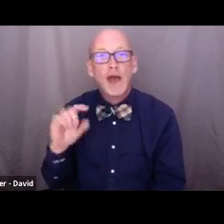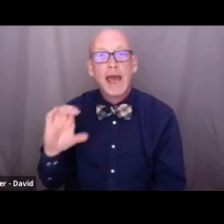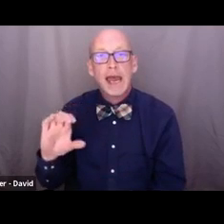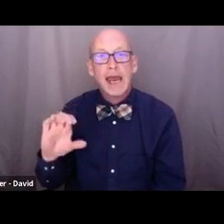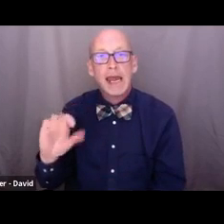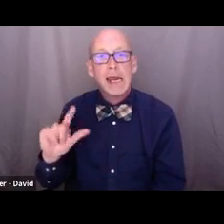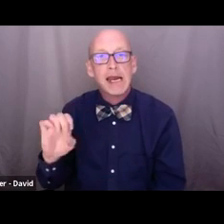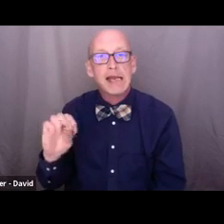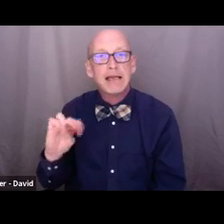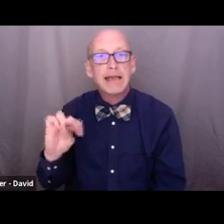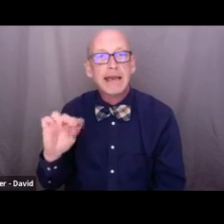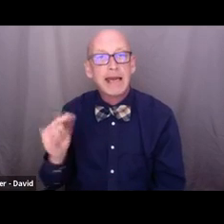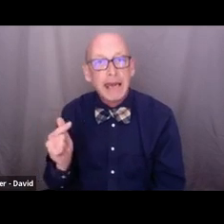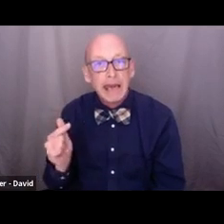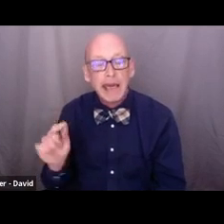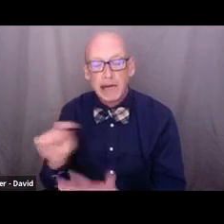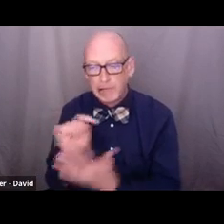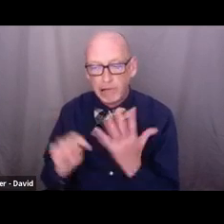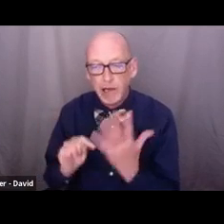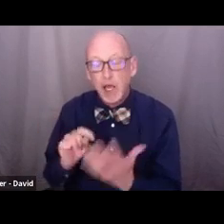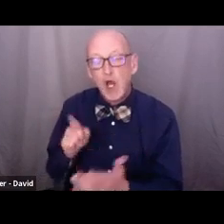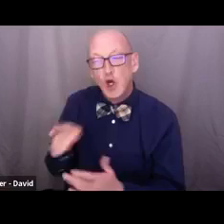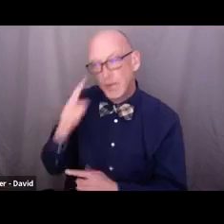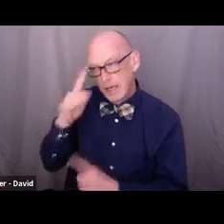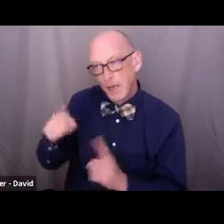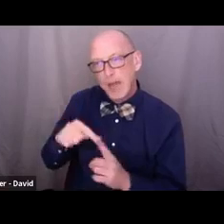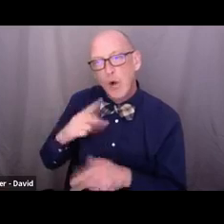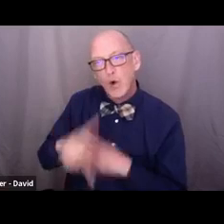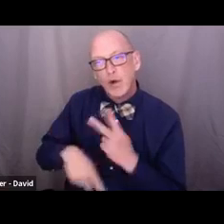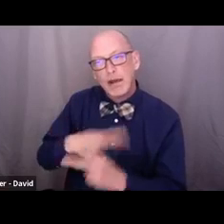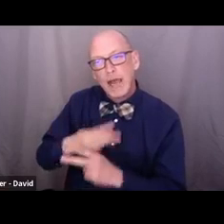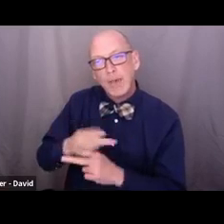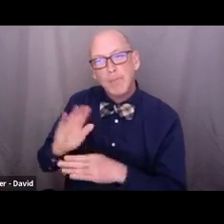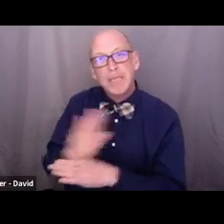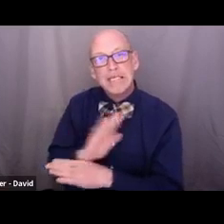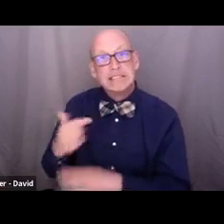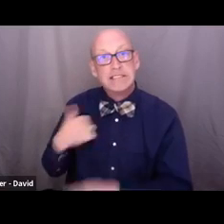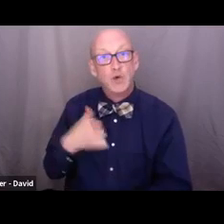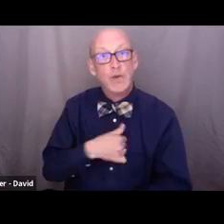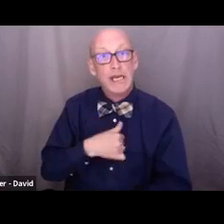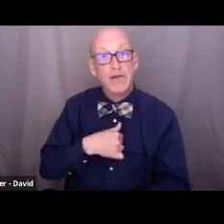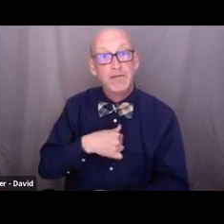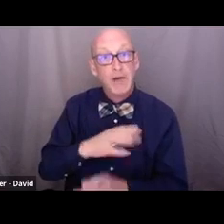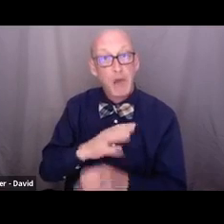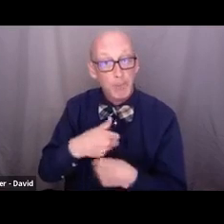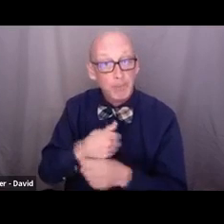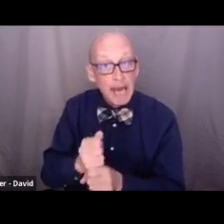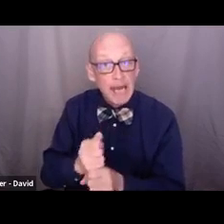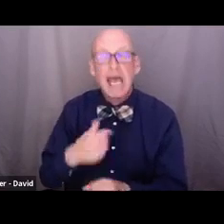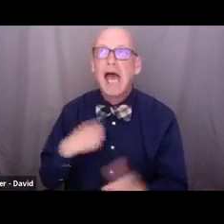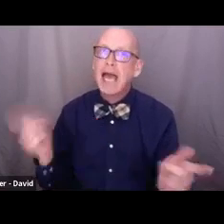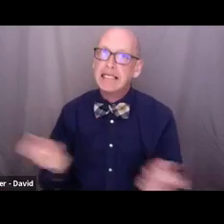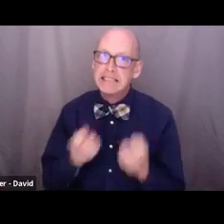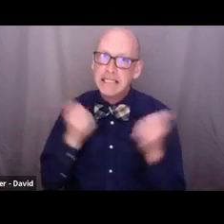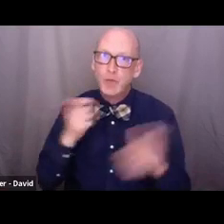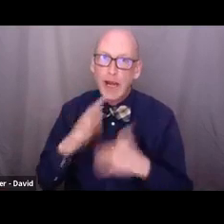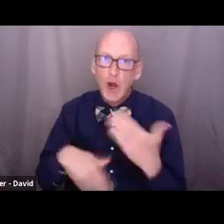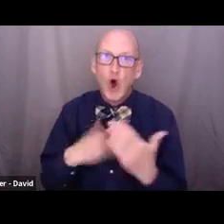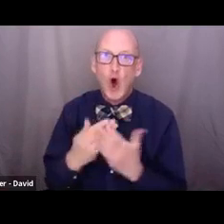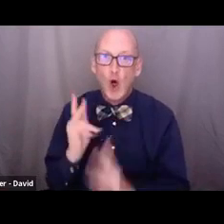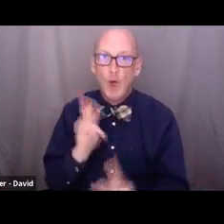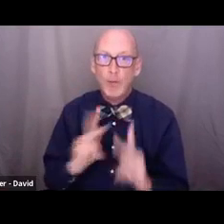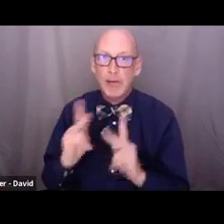think about the types of businesses we've been creating, and I celebrate all entrepreneurship, so let's start